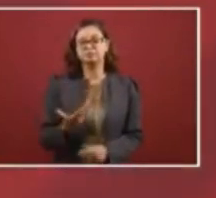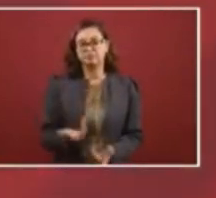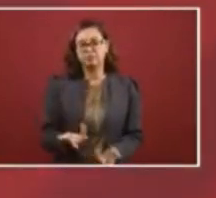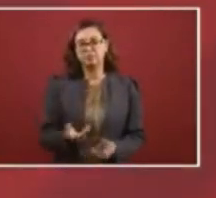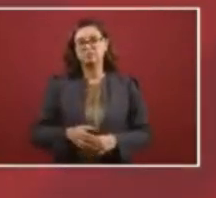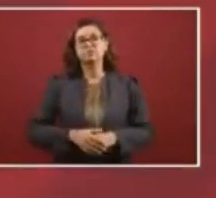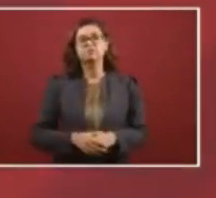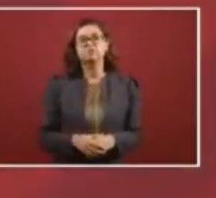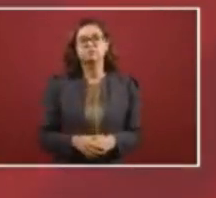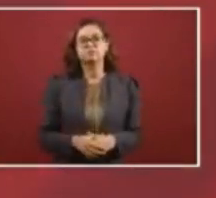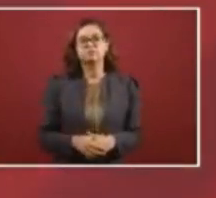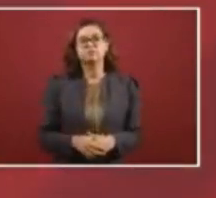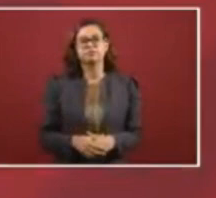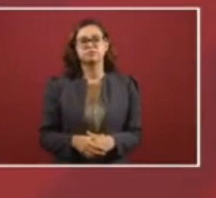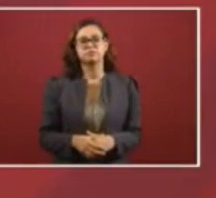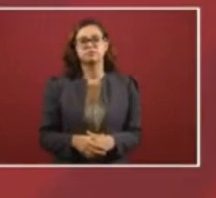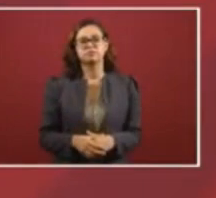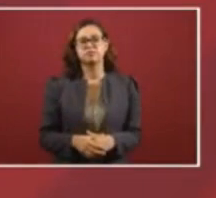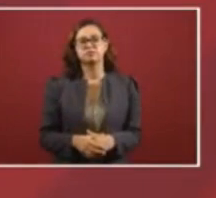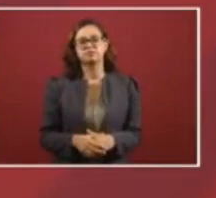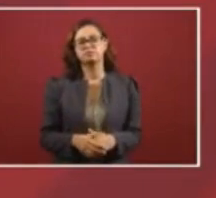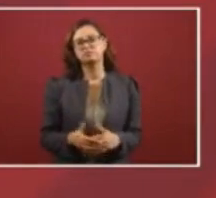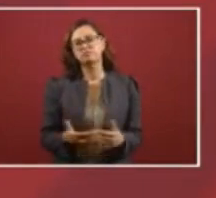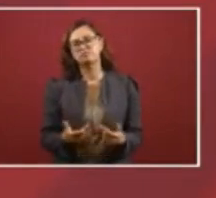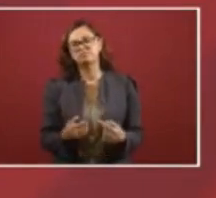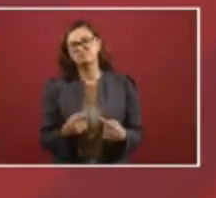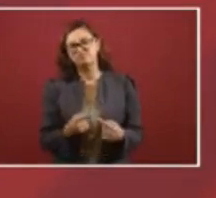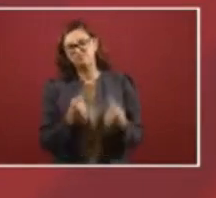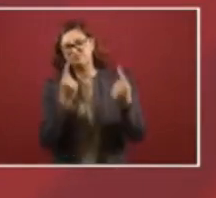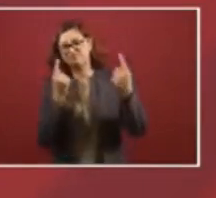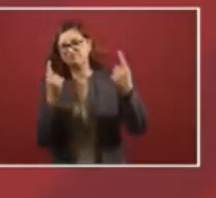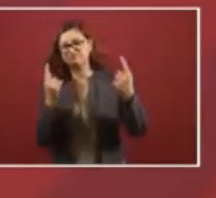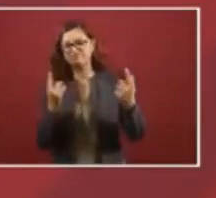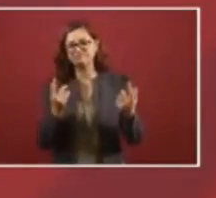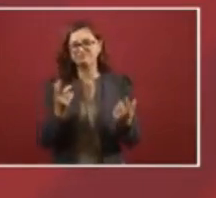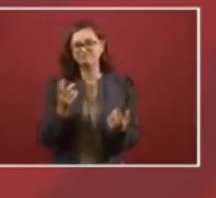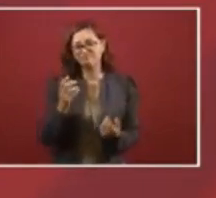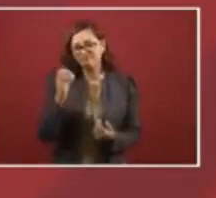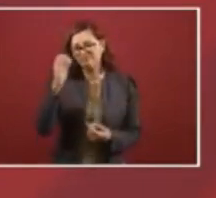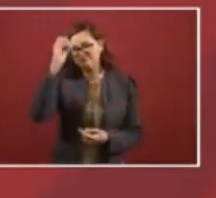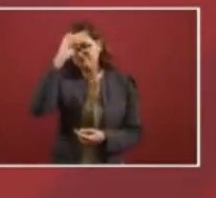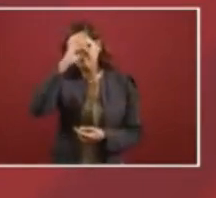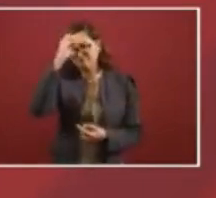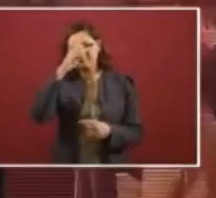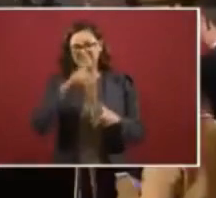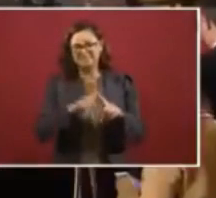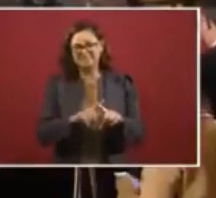there were differences, there were discrepancies.